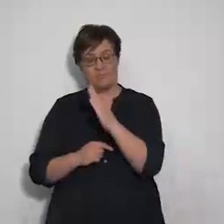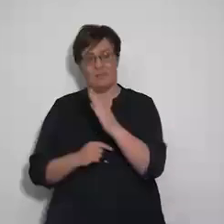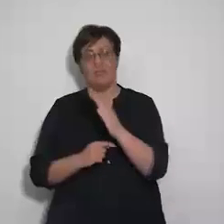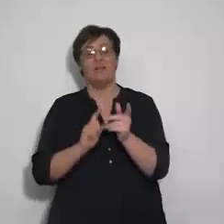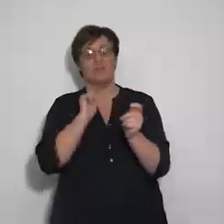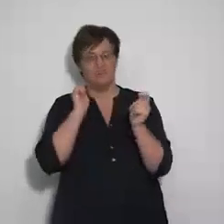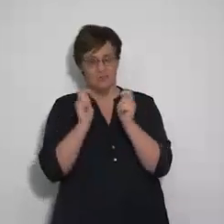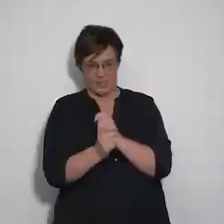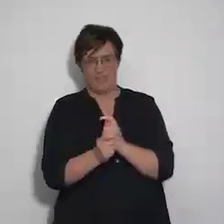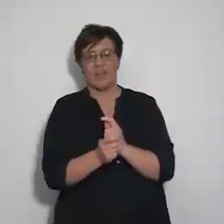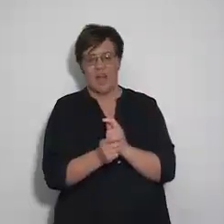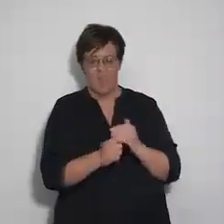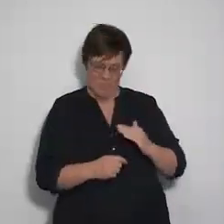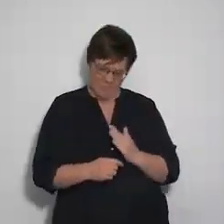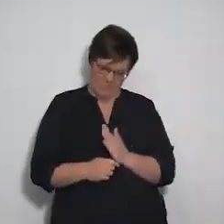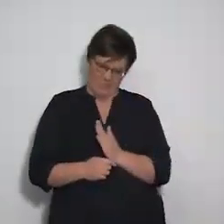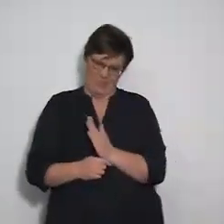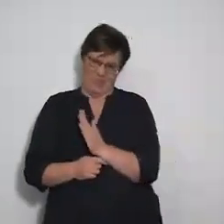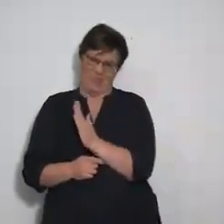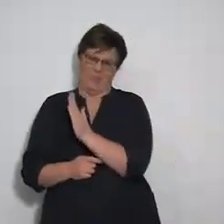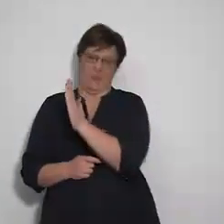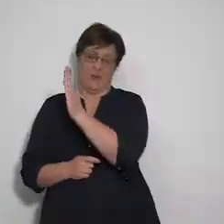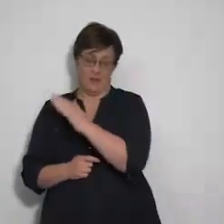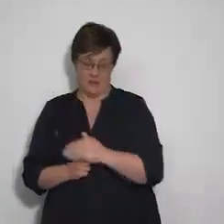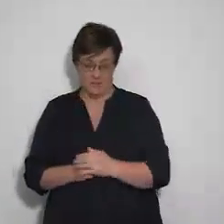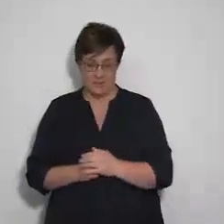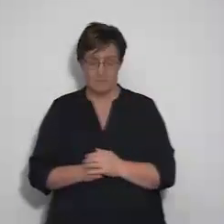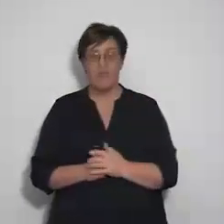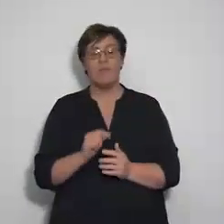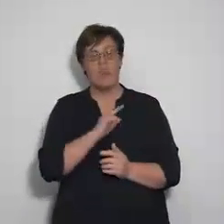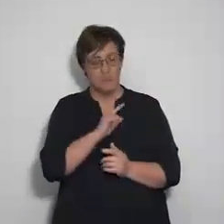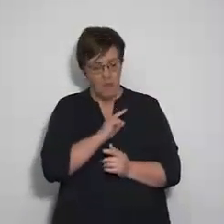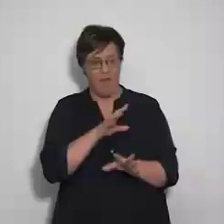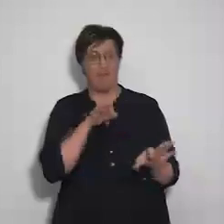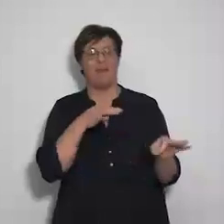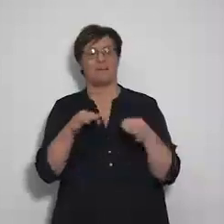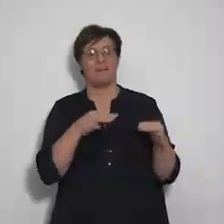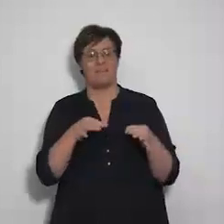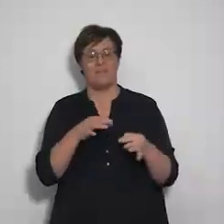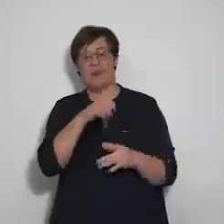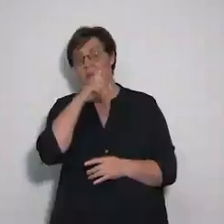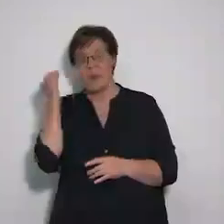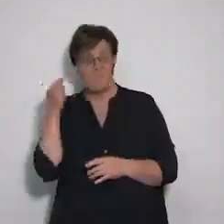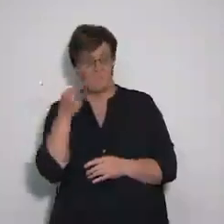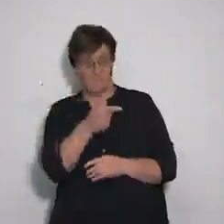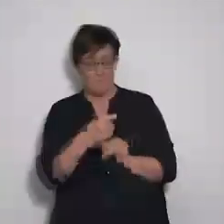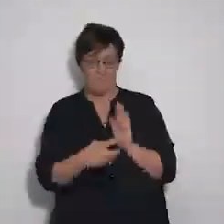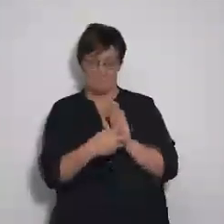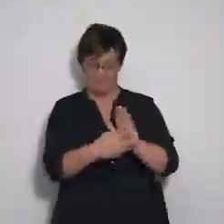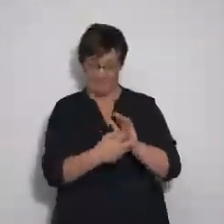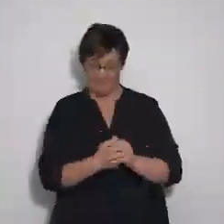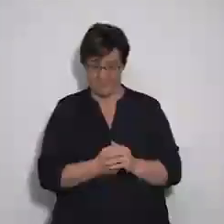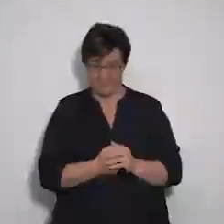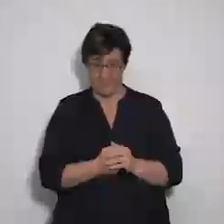curve becomes steeper and steeper. And that's where we get the description or the name for